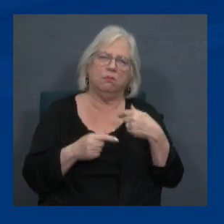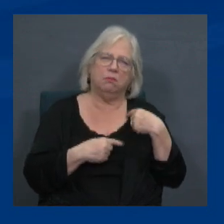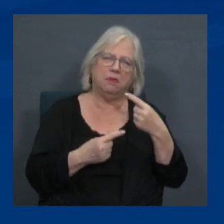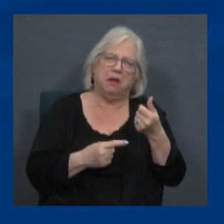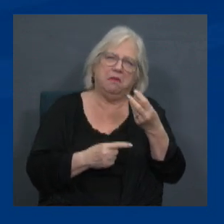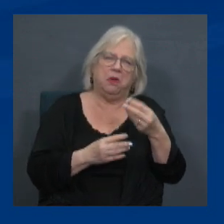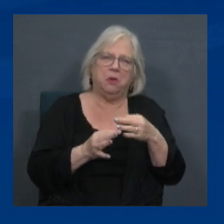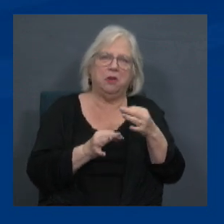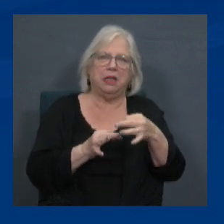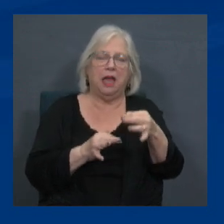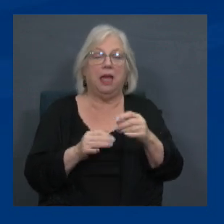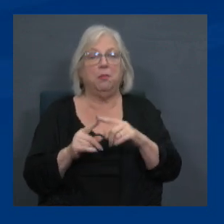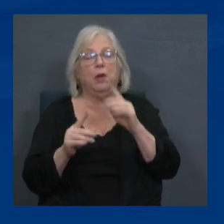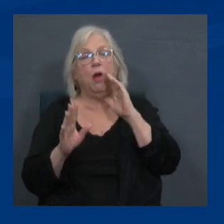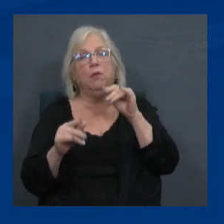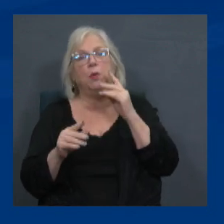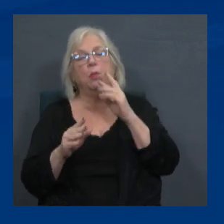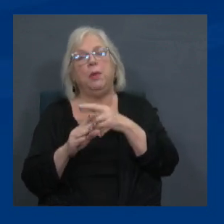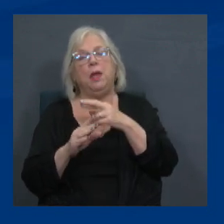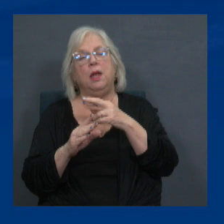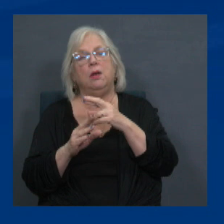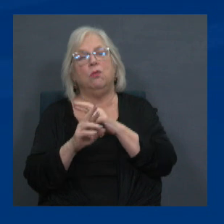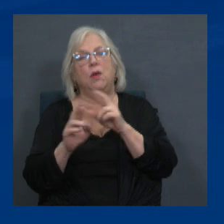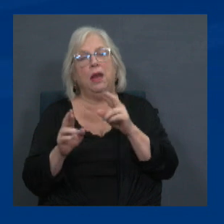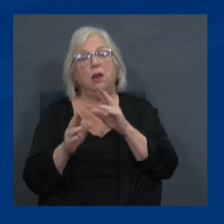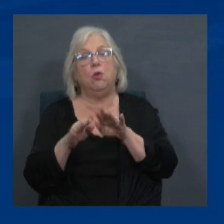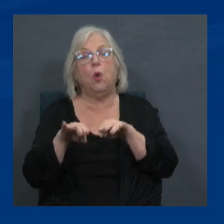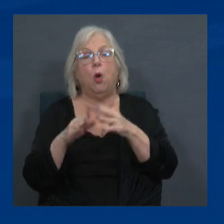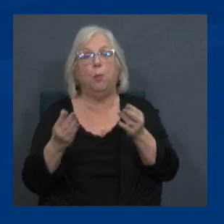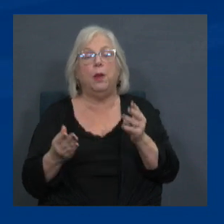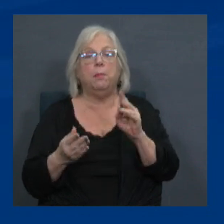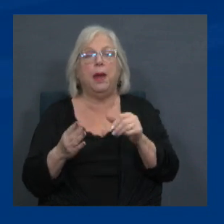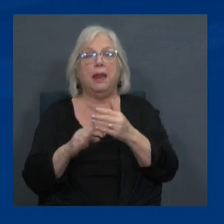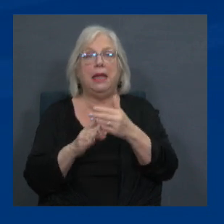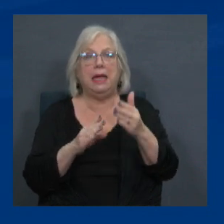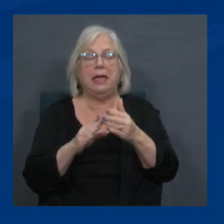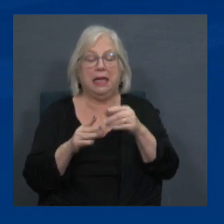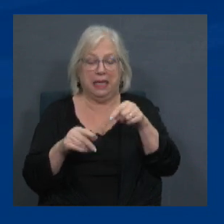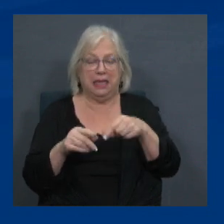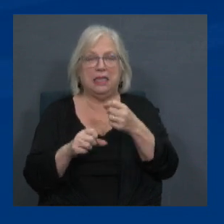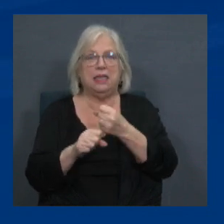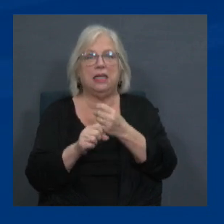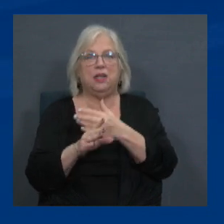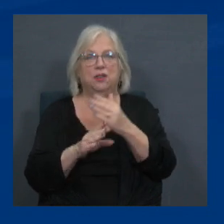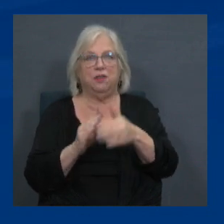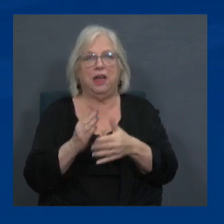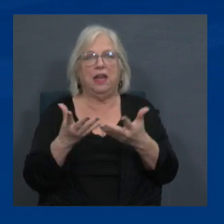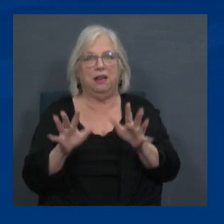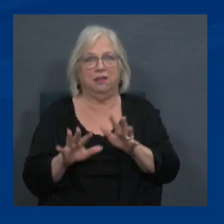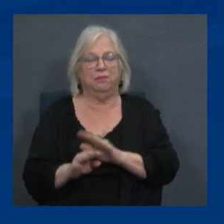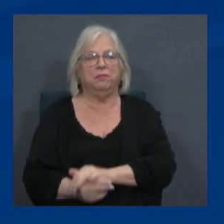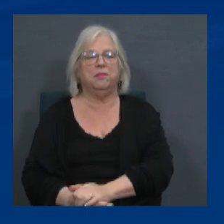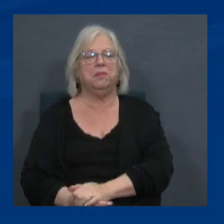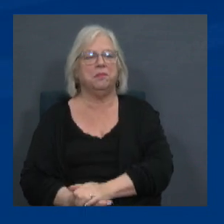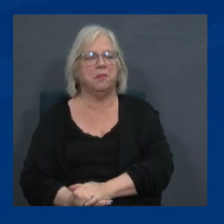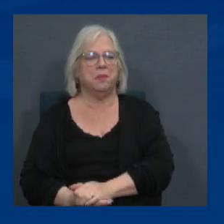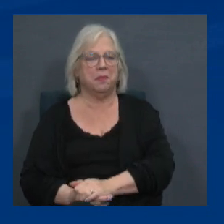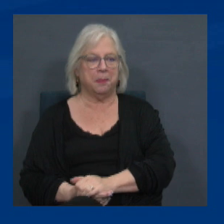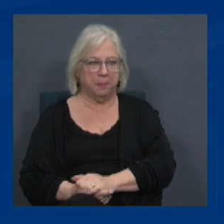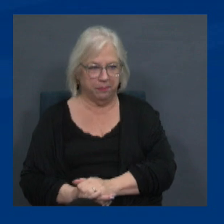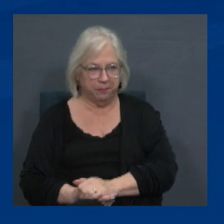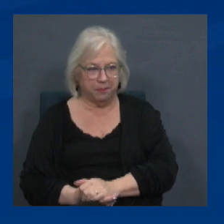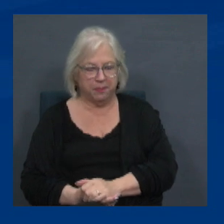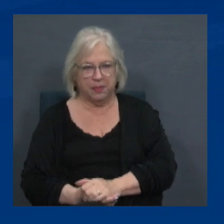but hopefully they'll be ready to open by the end of the year. So we're excited about that as well.